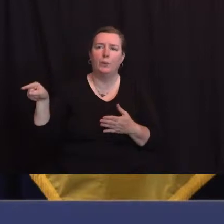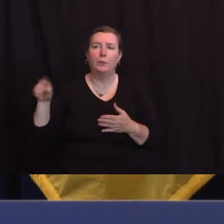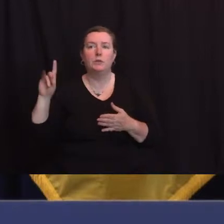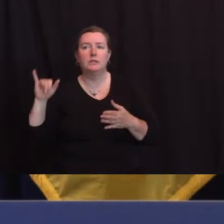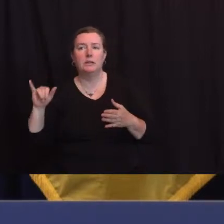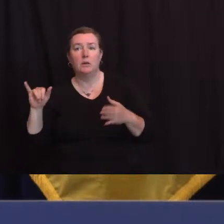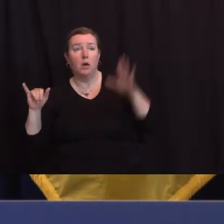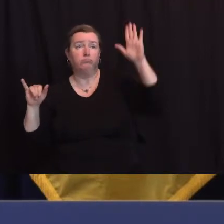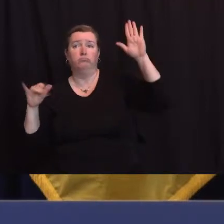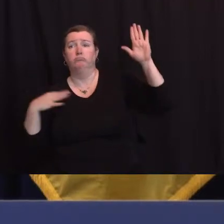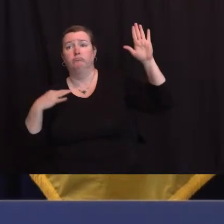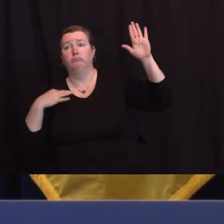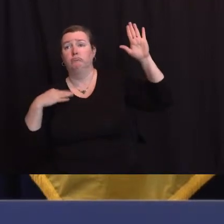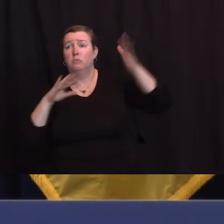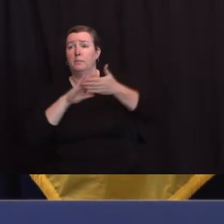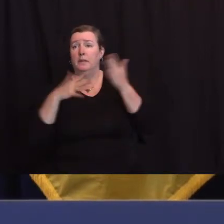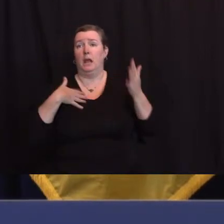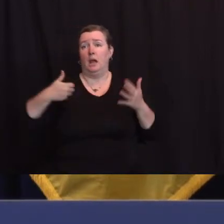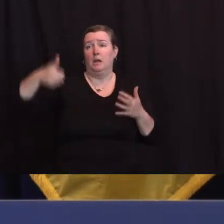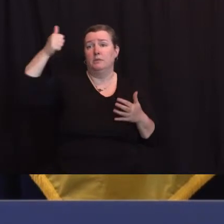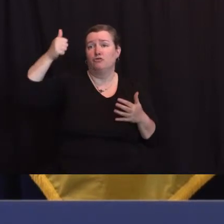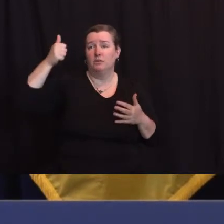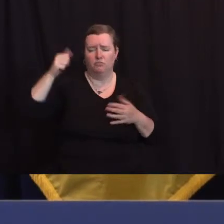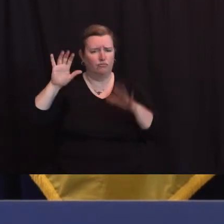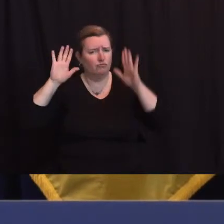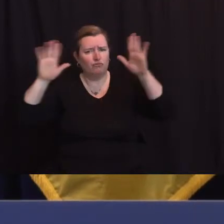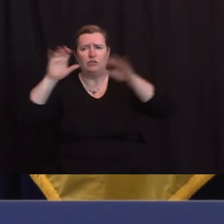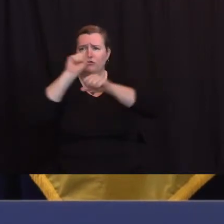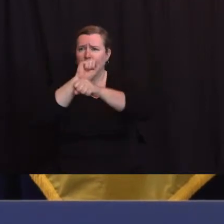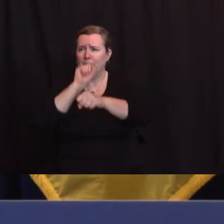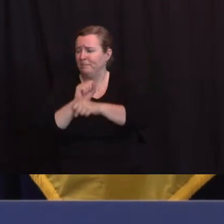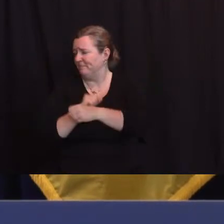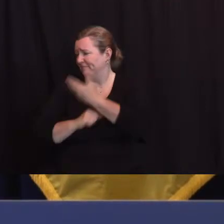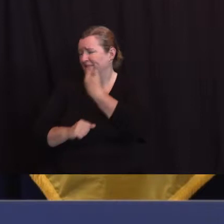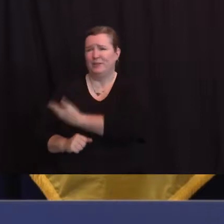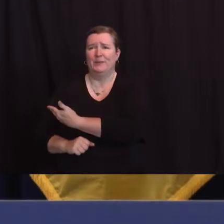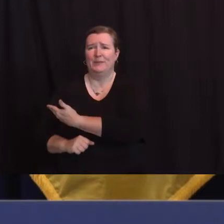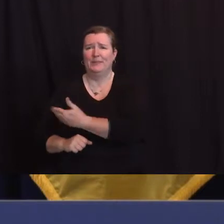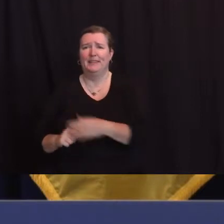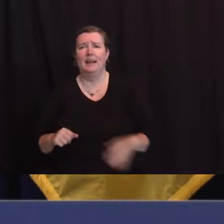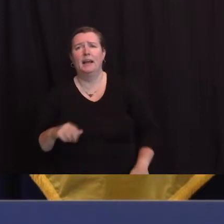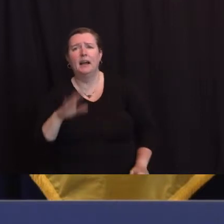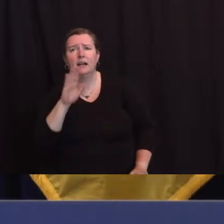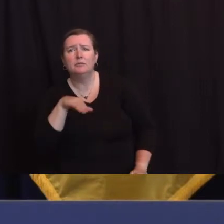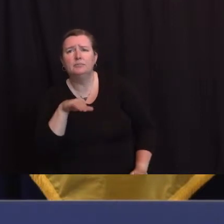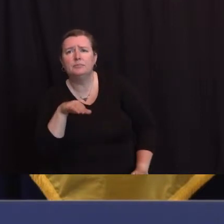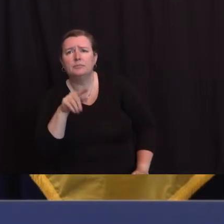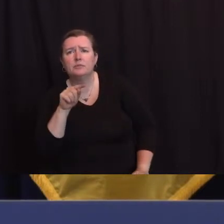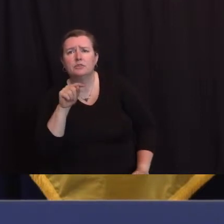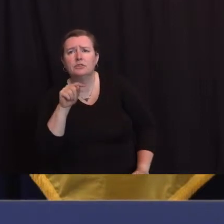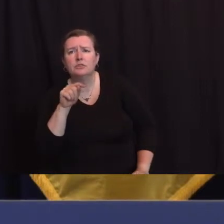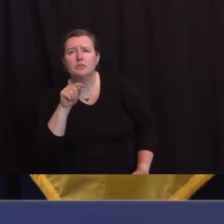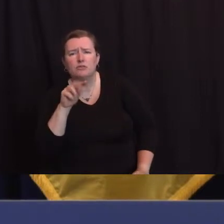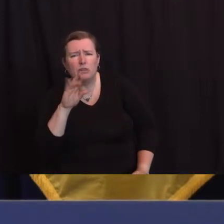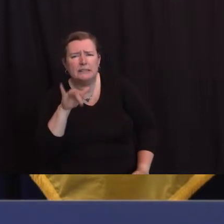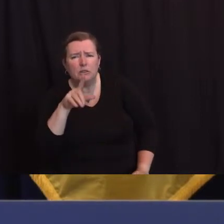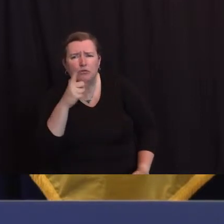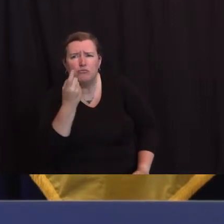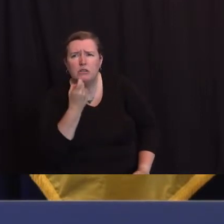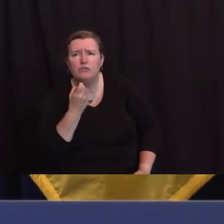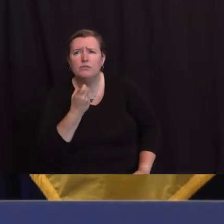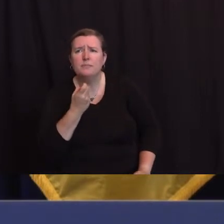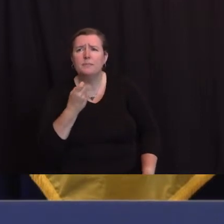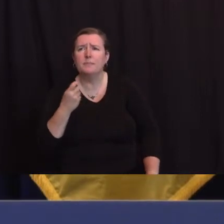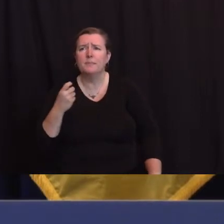to come in as commissioner, and she's done an extraordinary job. Thank you. We'll come back to you on the Treasury question. Paramo will help there. Dave, last but not